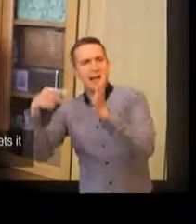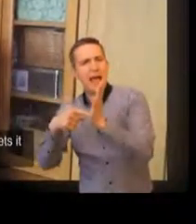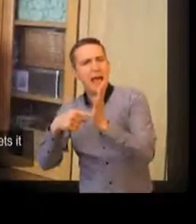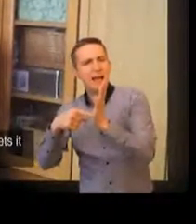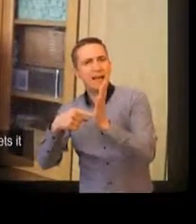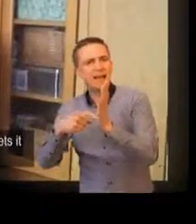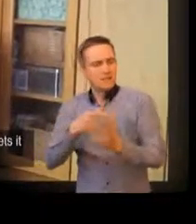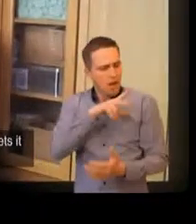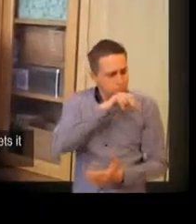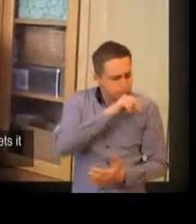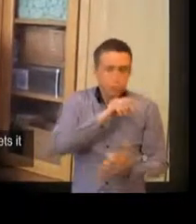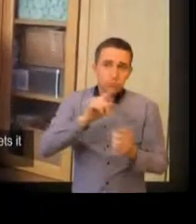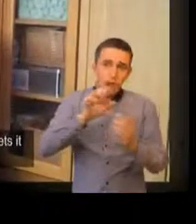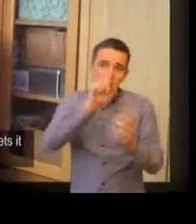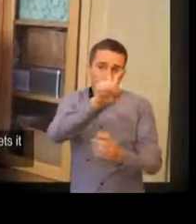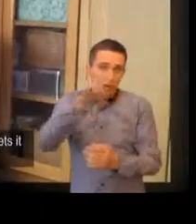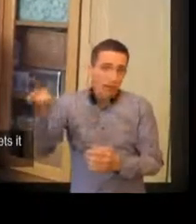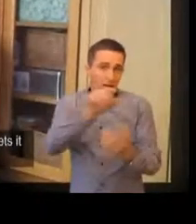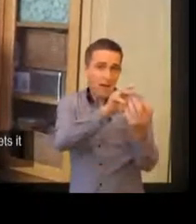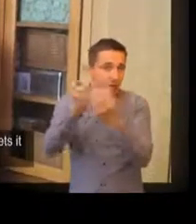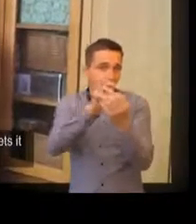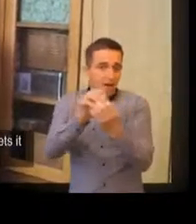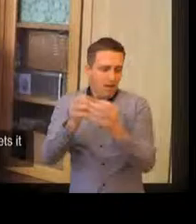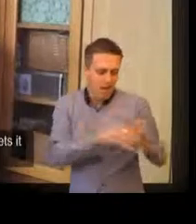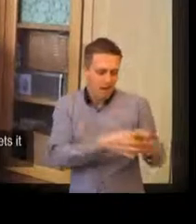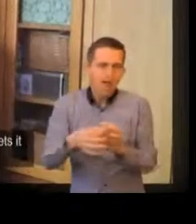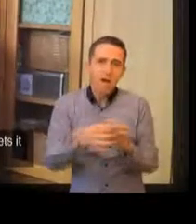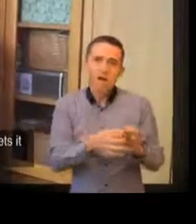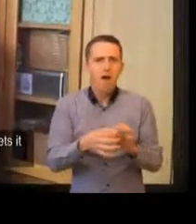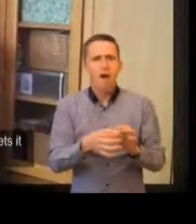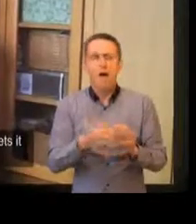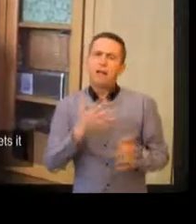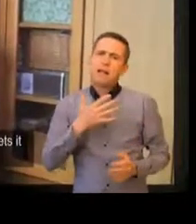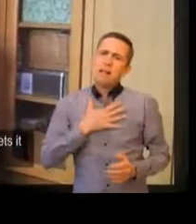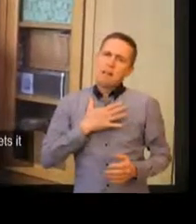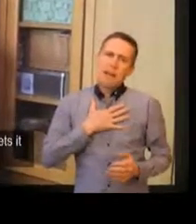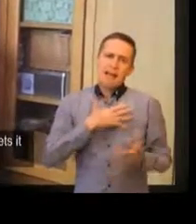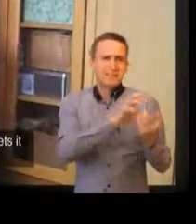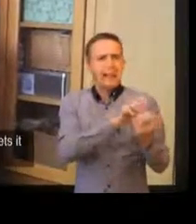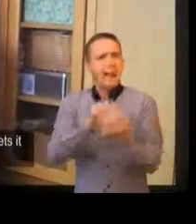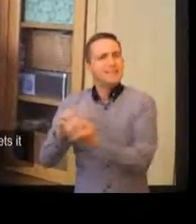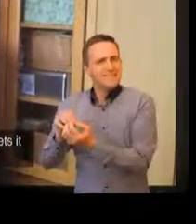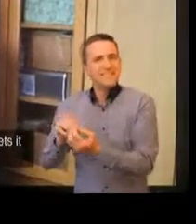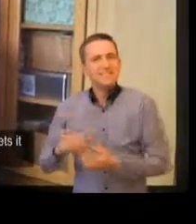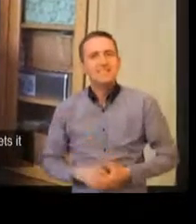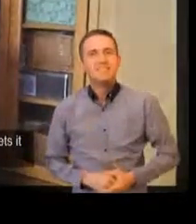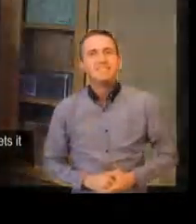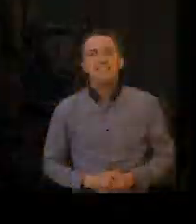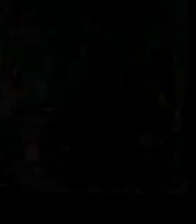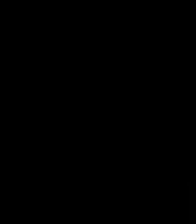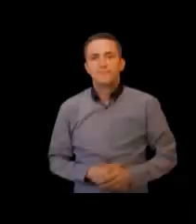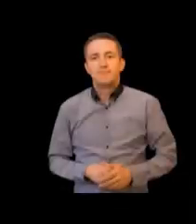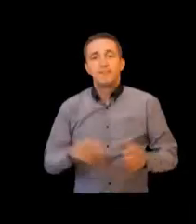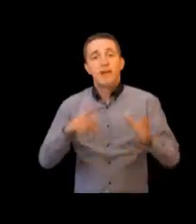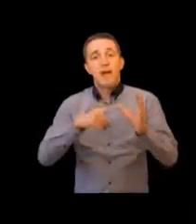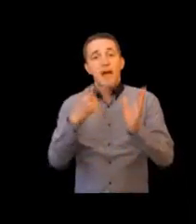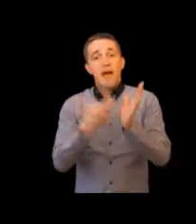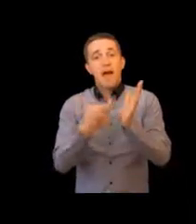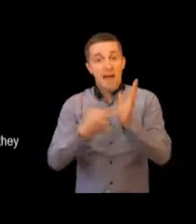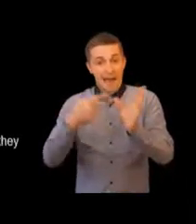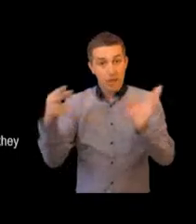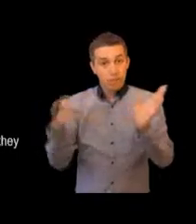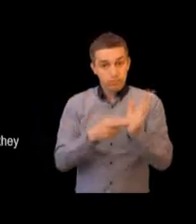fridge, but it's like an alphabet one, but there's space for three letters. So you put letter in and it does, you know, says what the letter